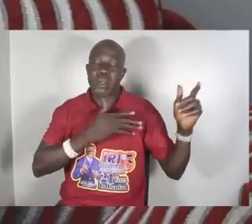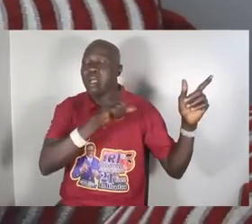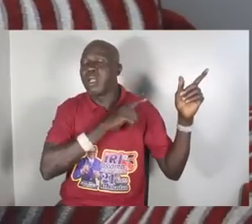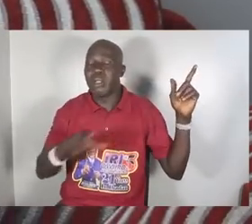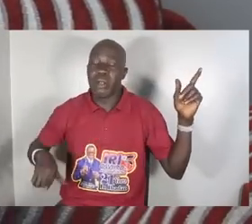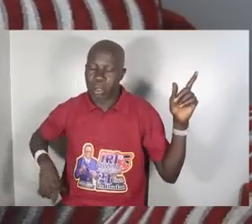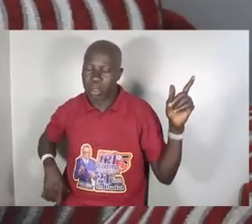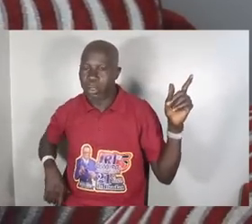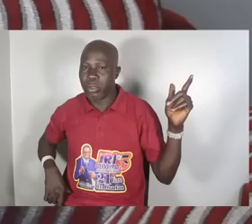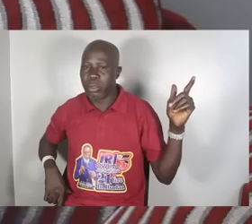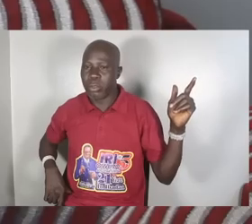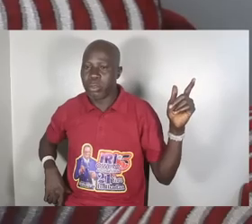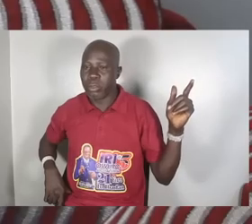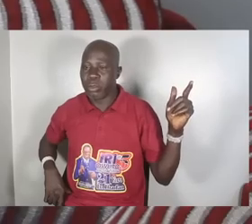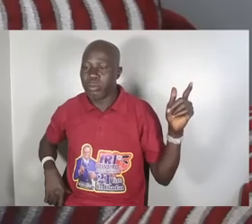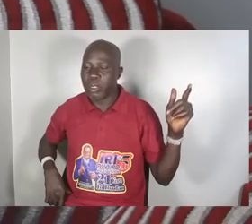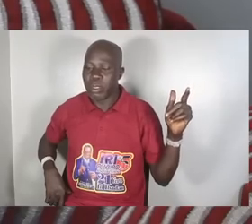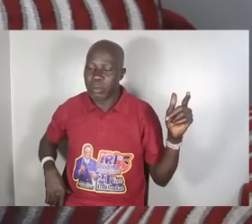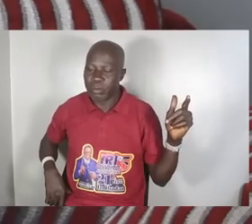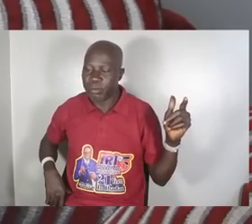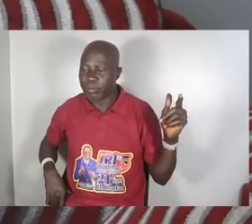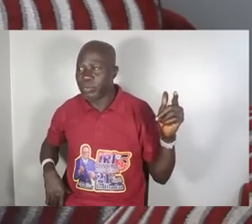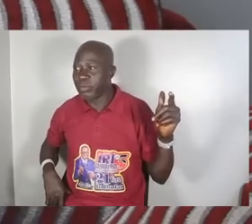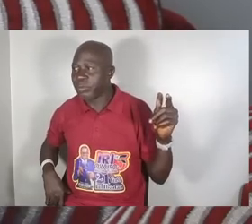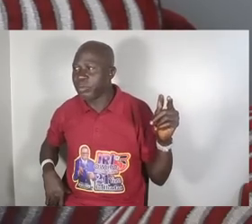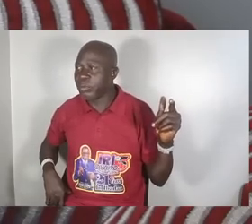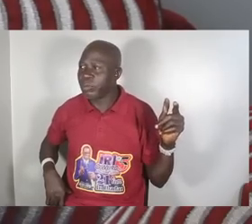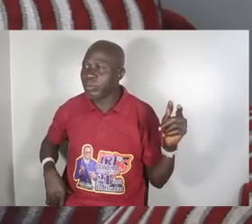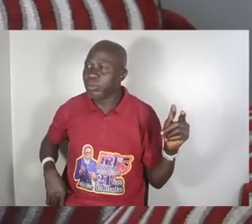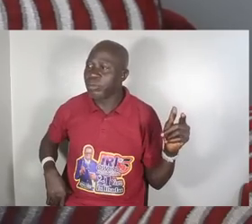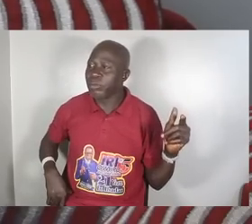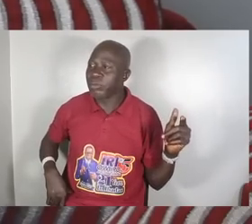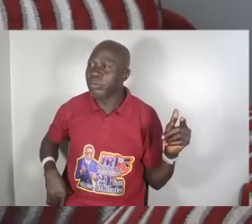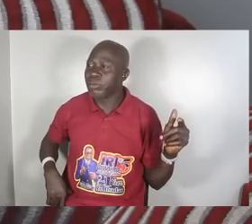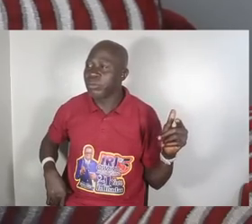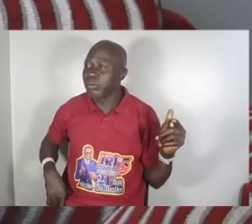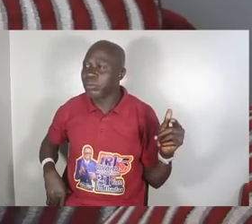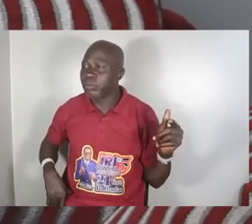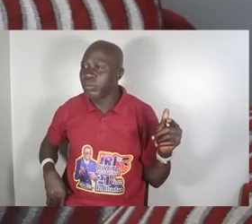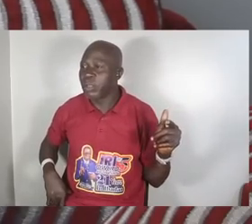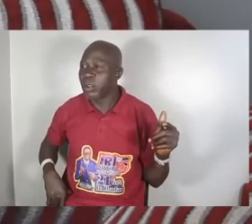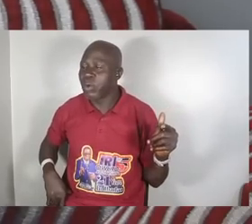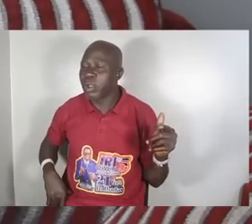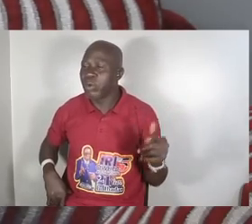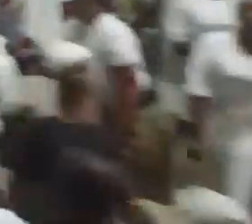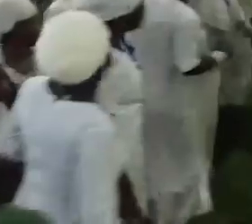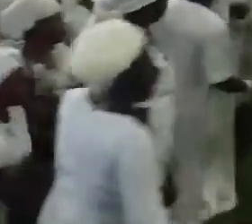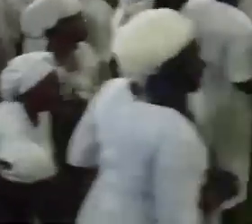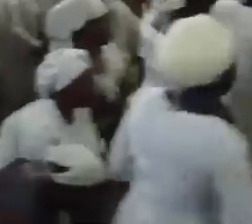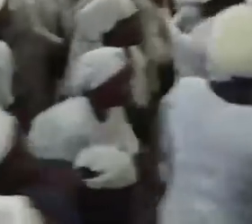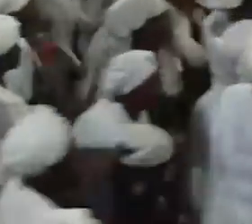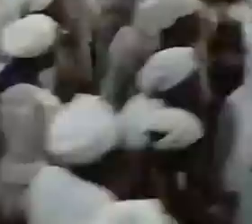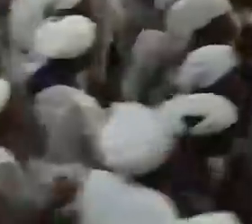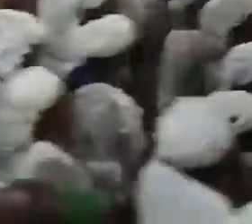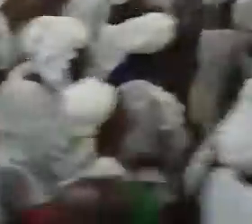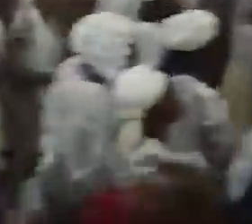very. Condition. Face of God. I told them that I am blessed to testify. He's taking